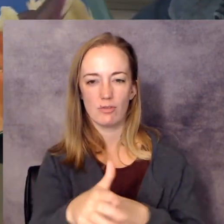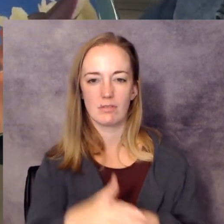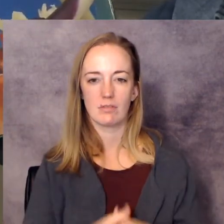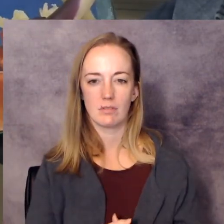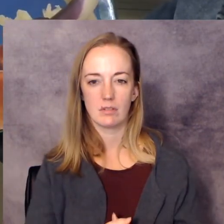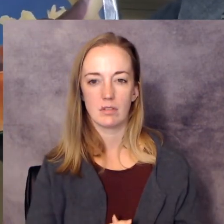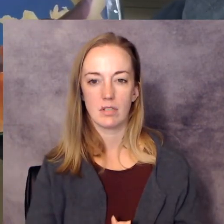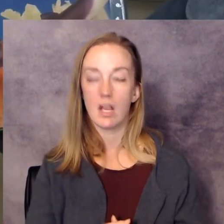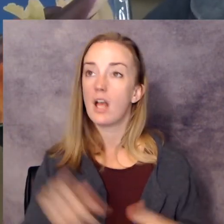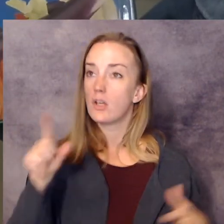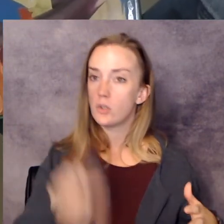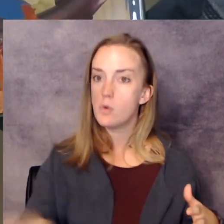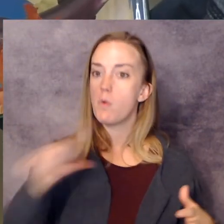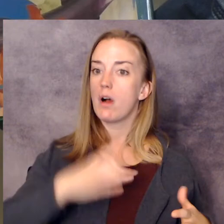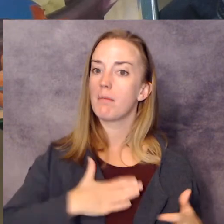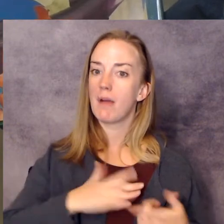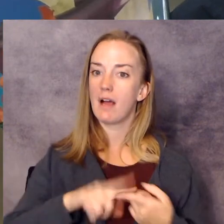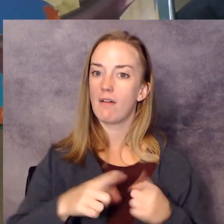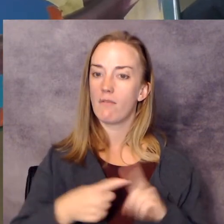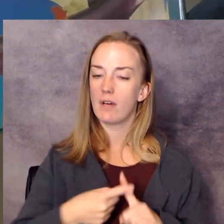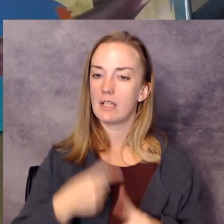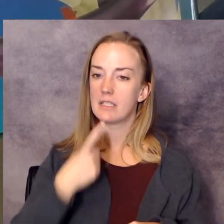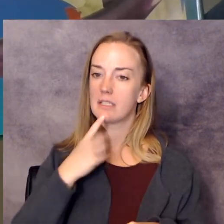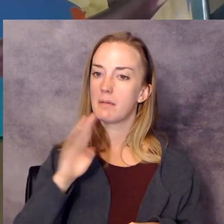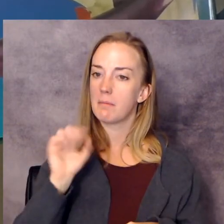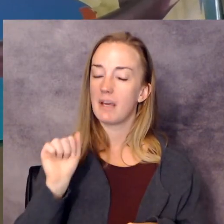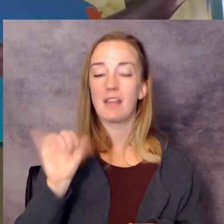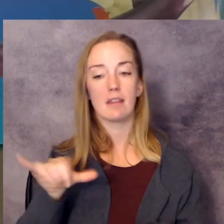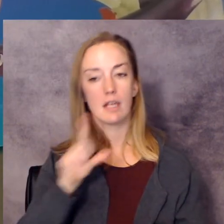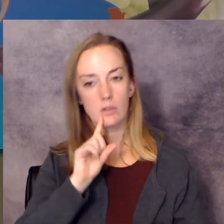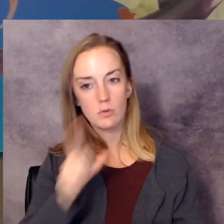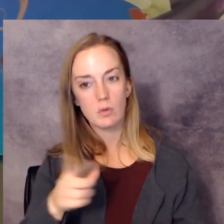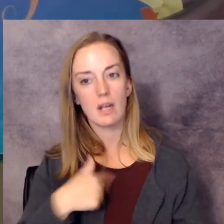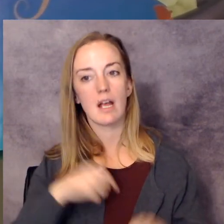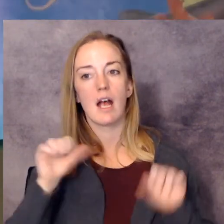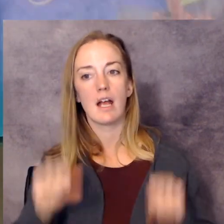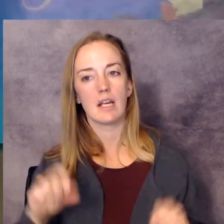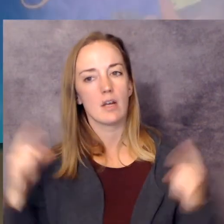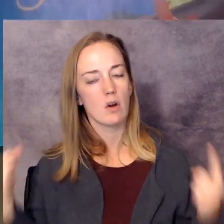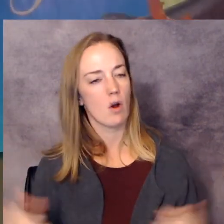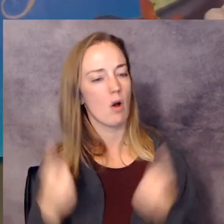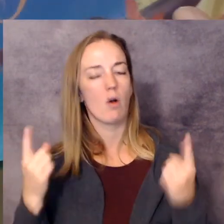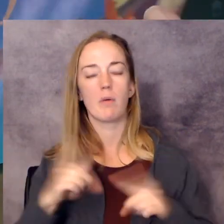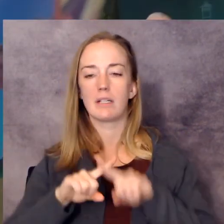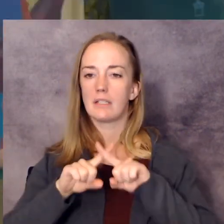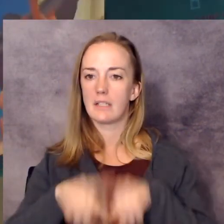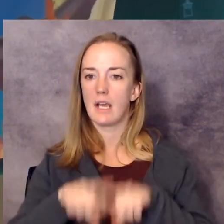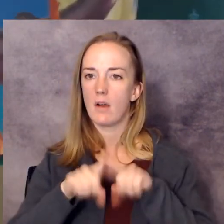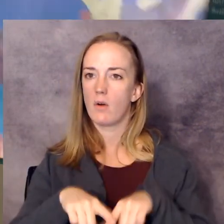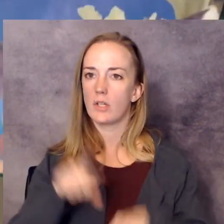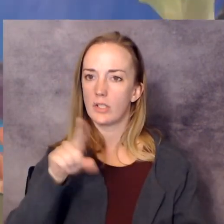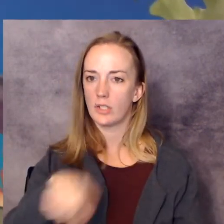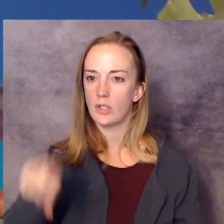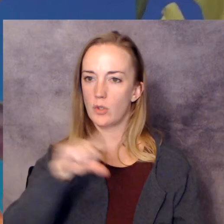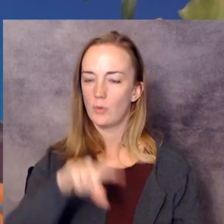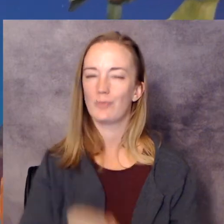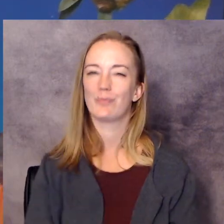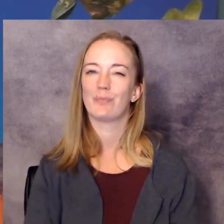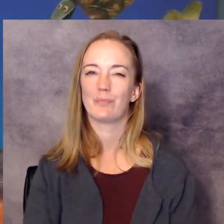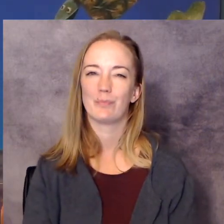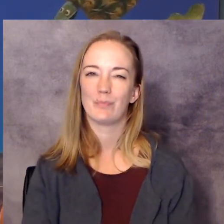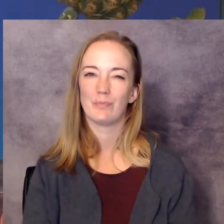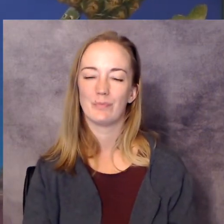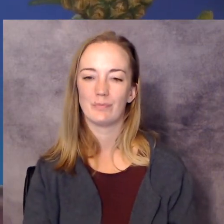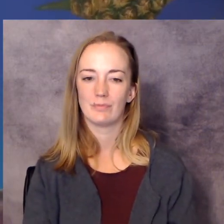You are my friend, said Bee. That's true, and I can always count on